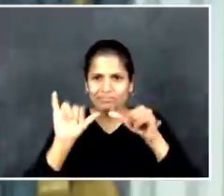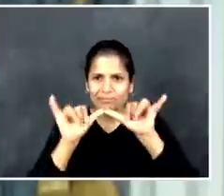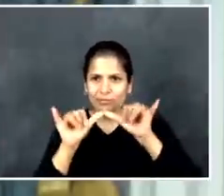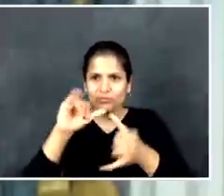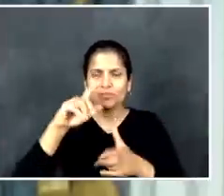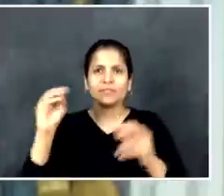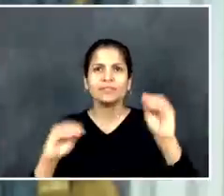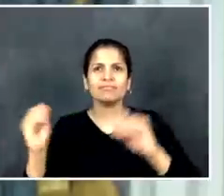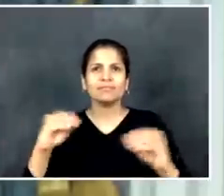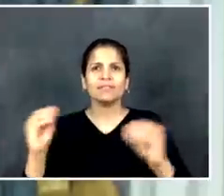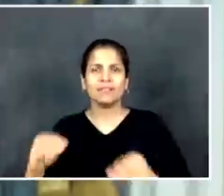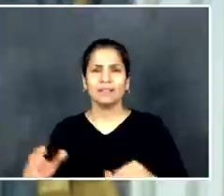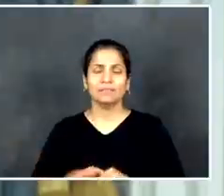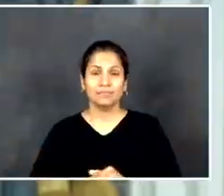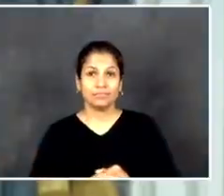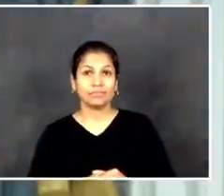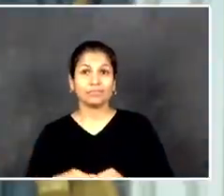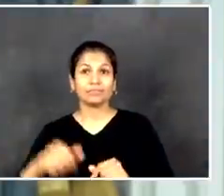not something that is